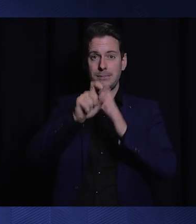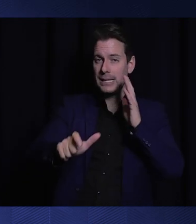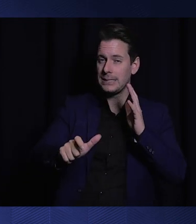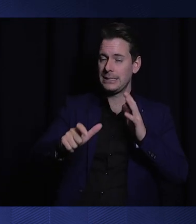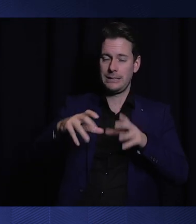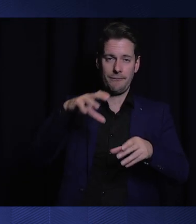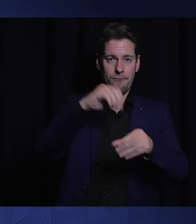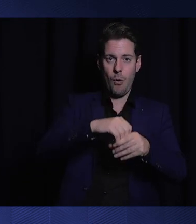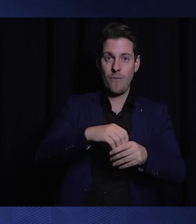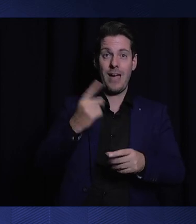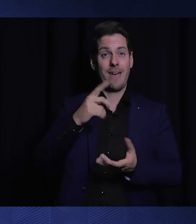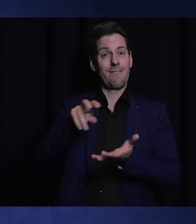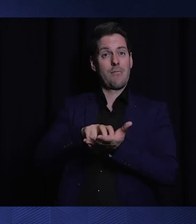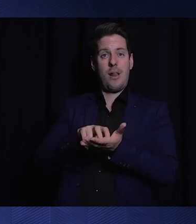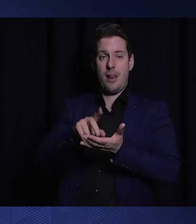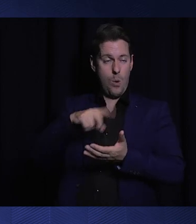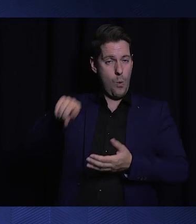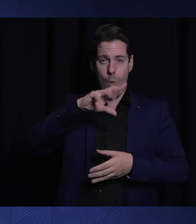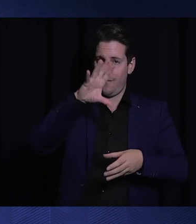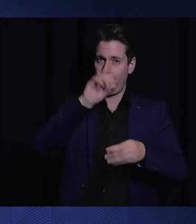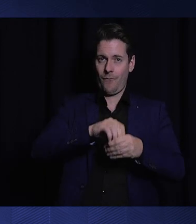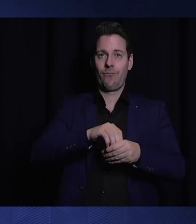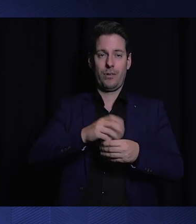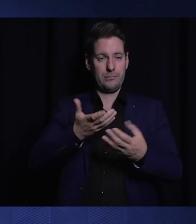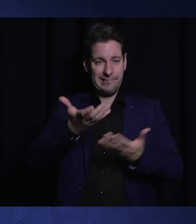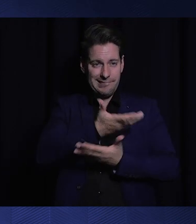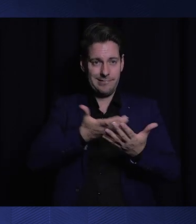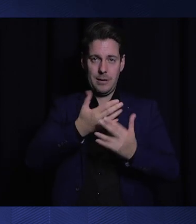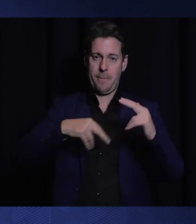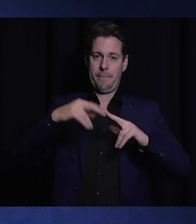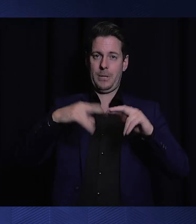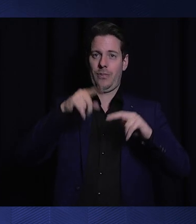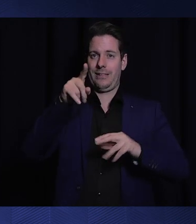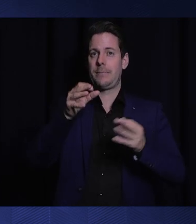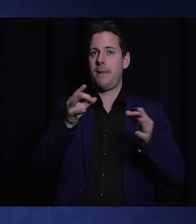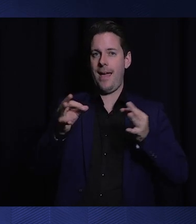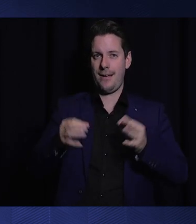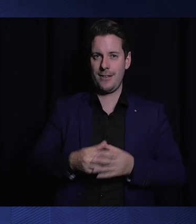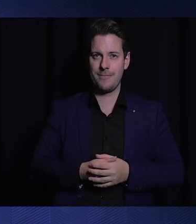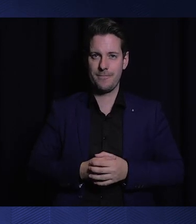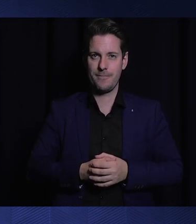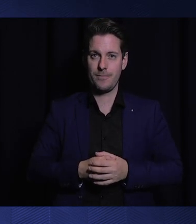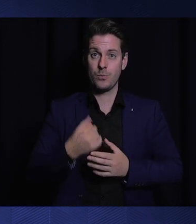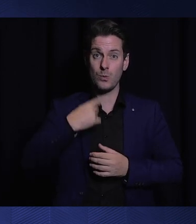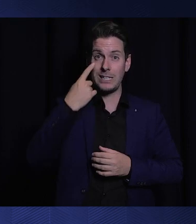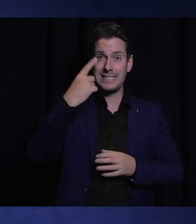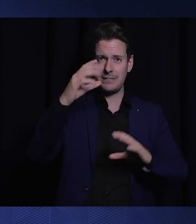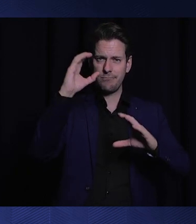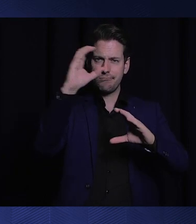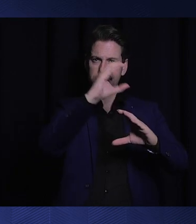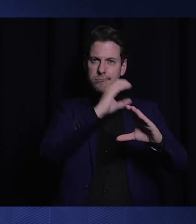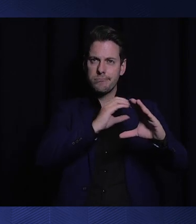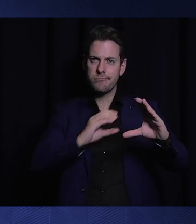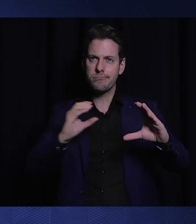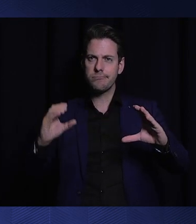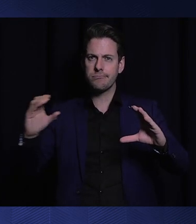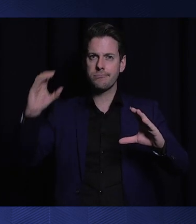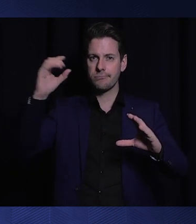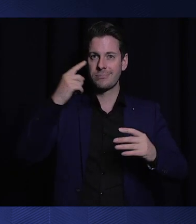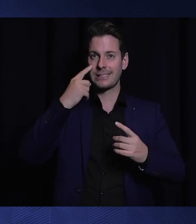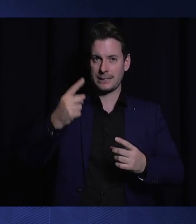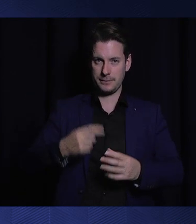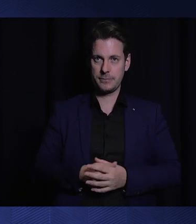disabilities and the vulnerable, to put together this Sustainable Development Plan. So if you look at the screen, you have all those thematic areas of the Sustainable